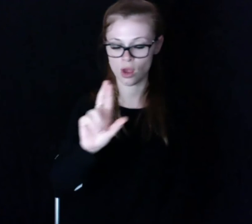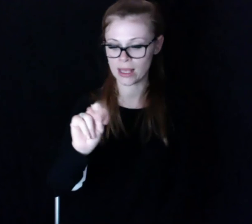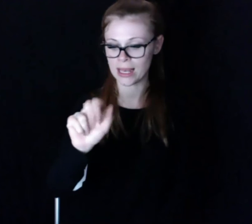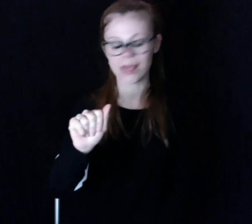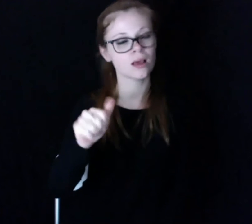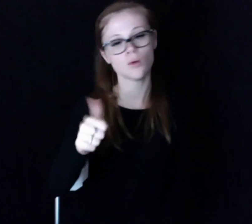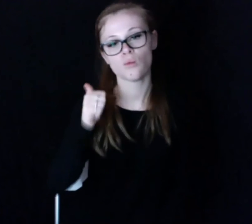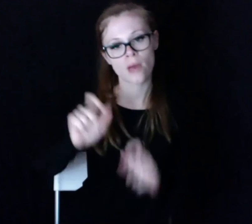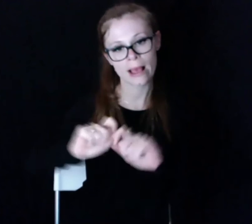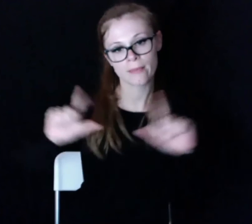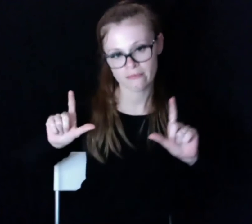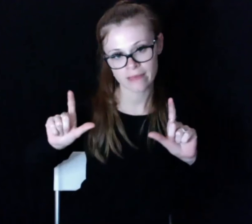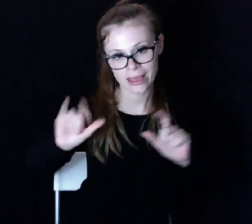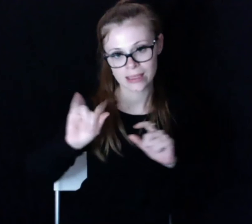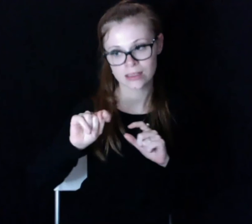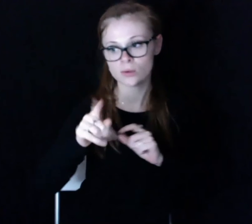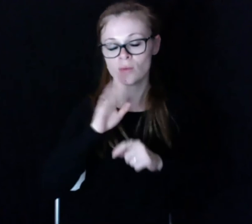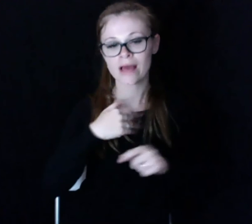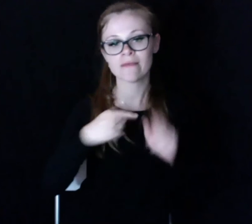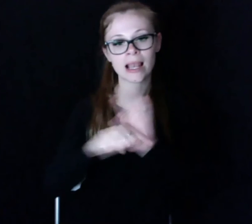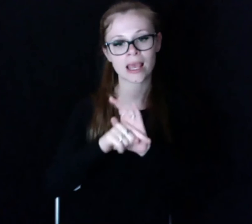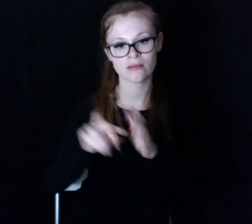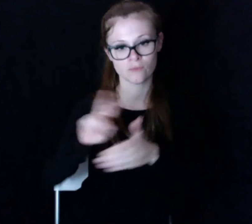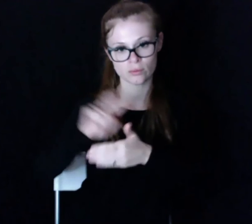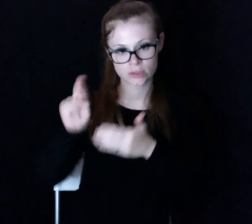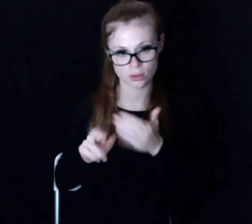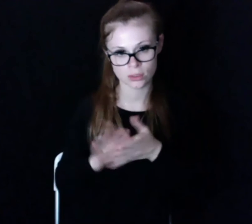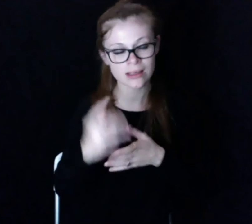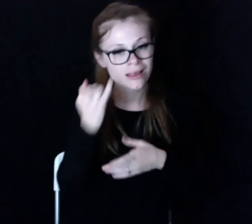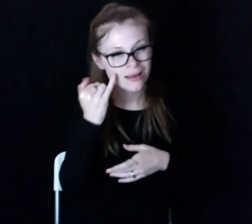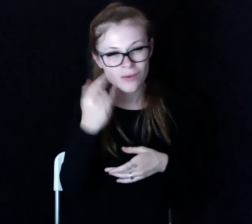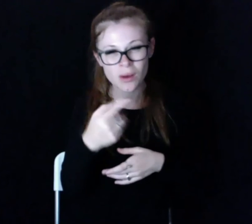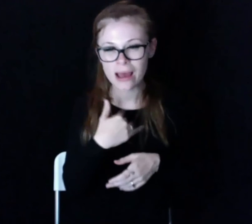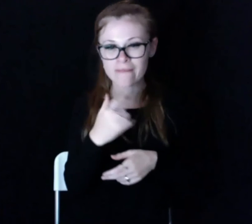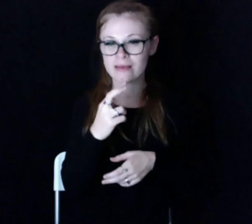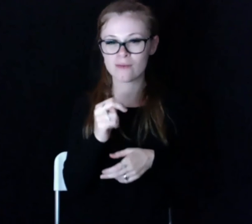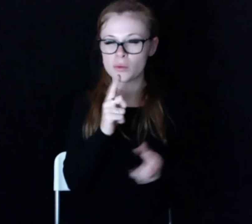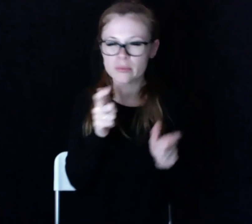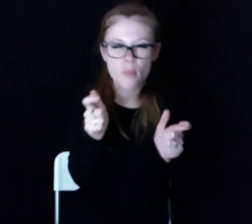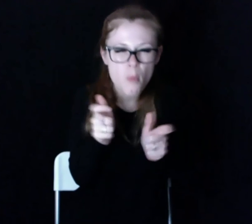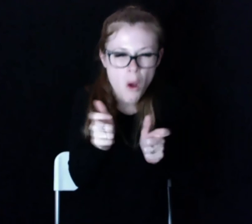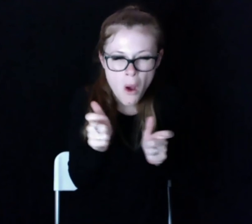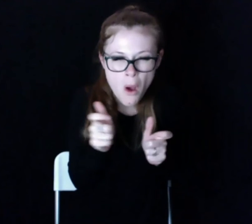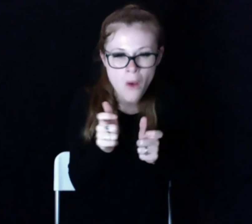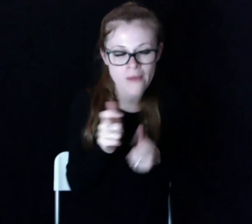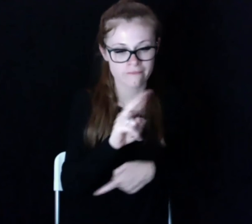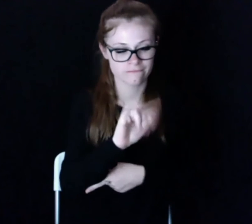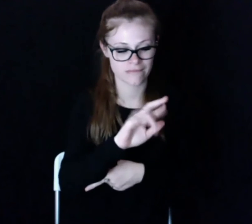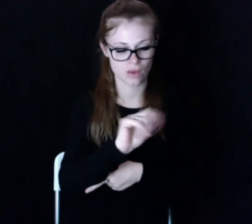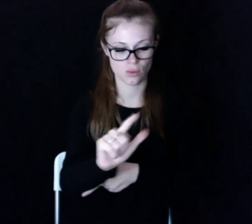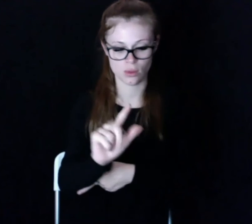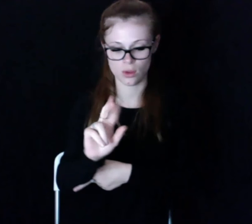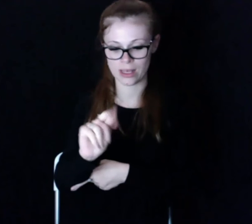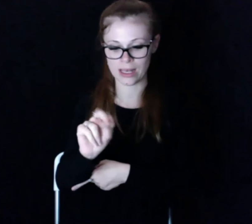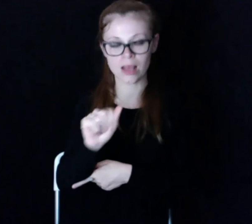it. And so you'll get a negative result. If you have even very small amounts of viral RNA, you will get